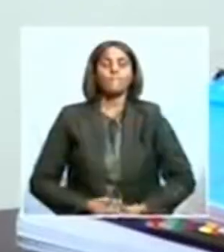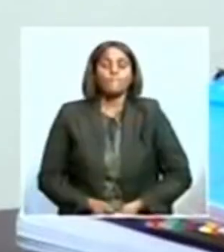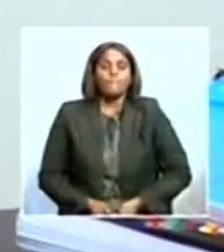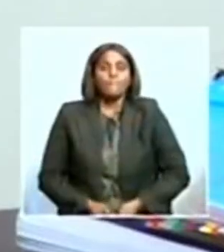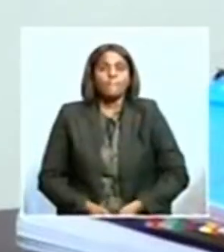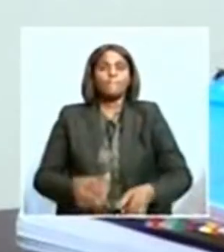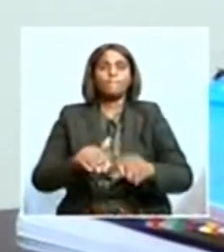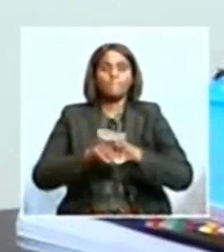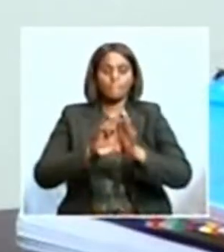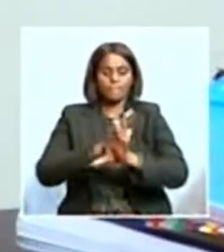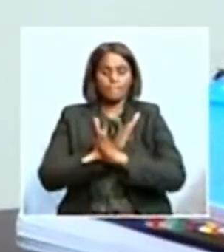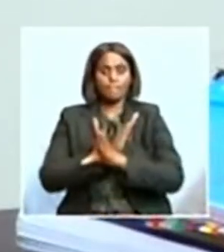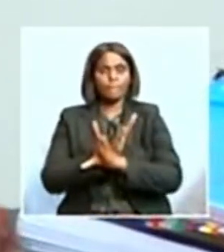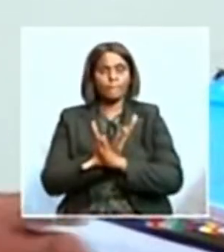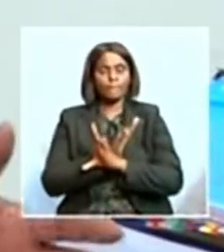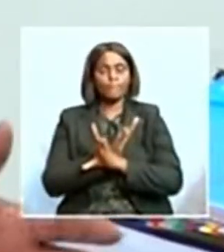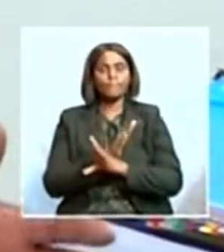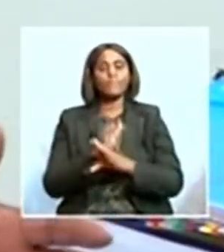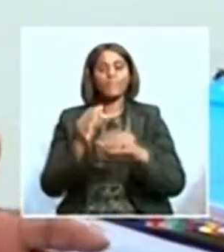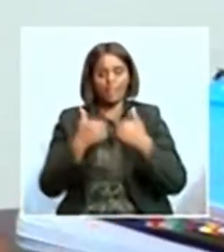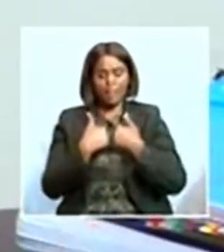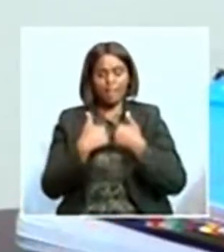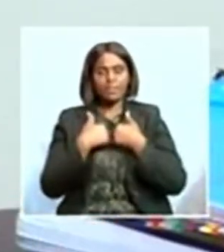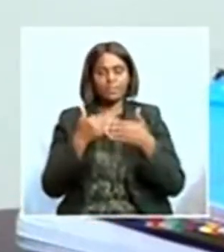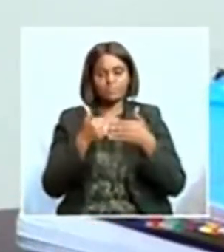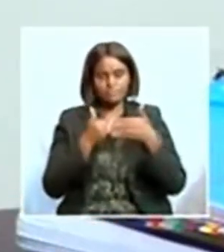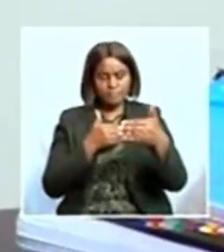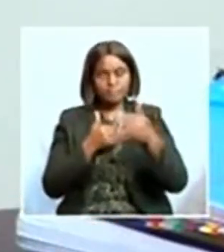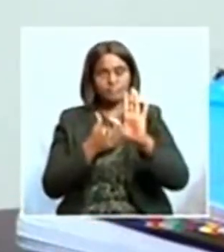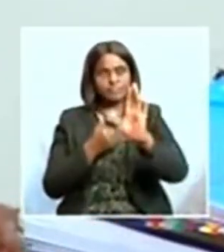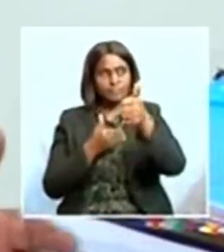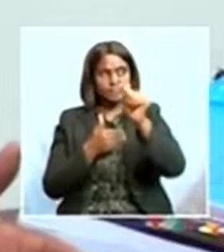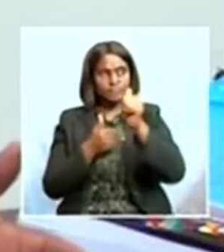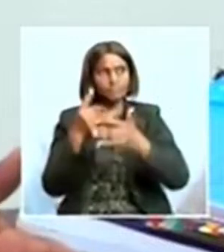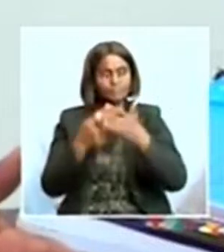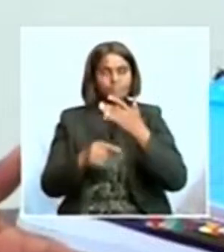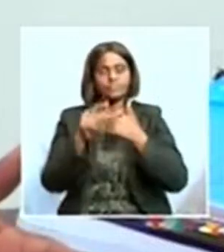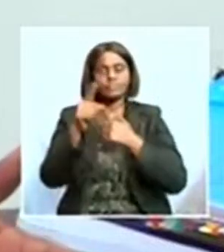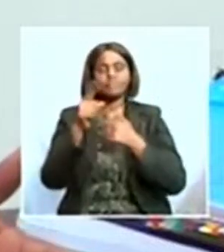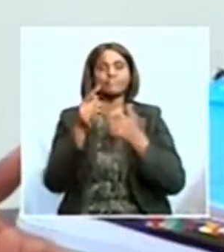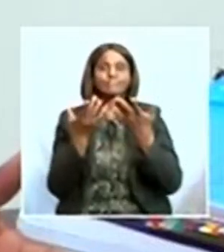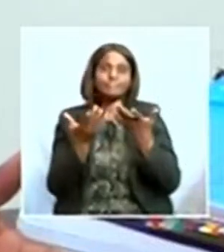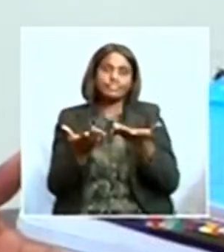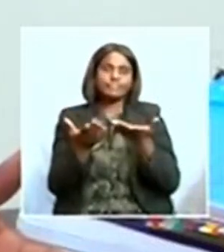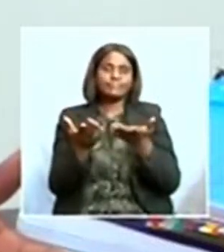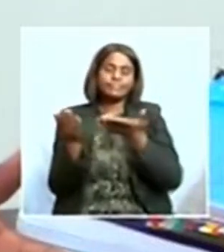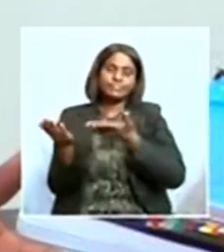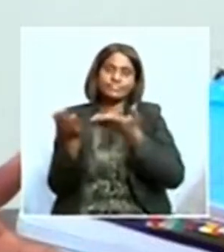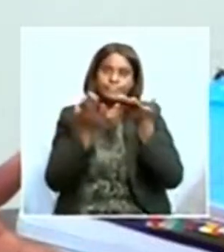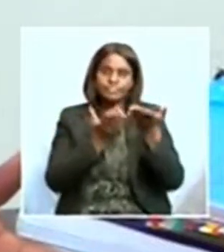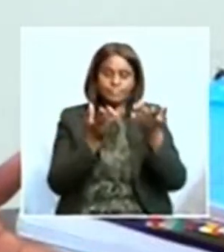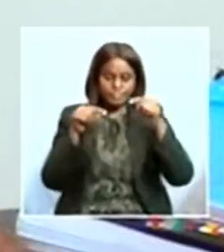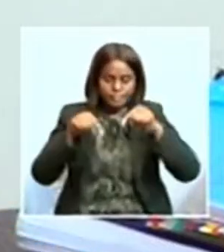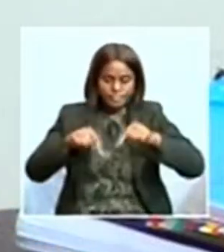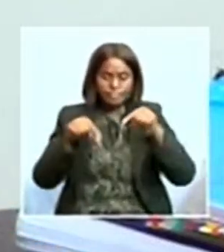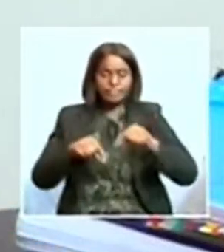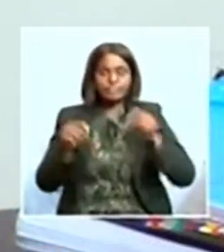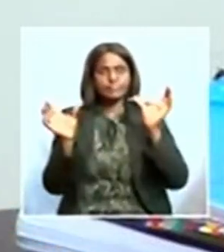Zambia. And we have to extend it to yourself so that whatever you may bring to this